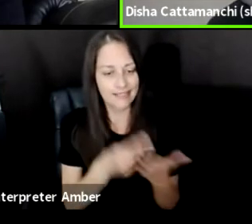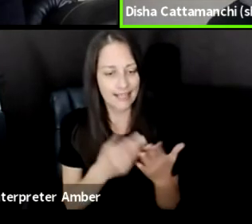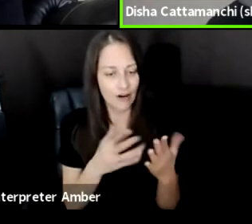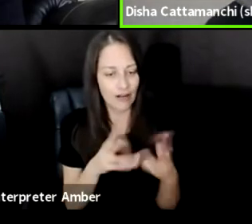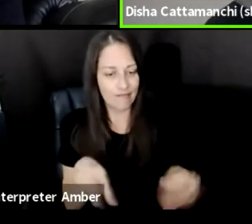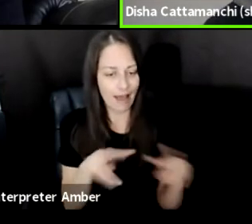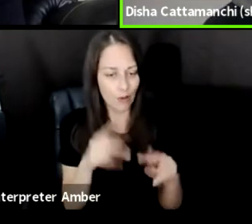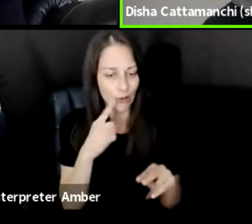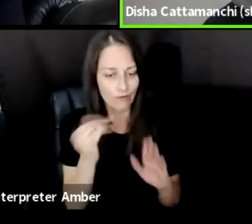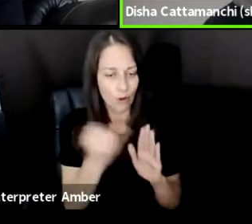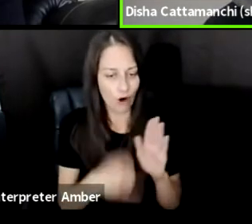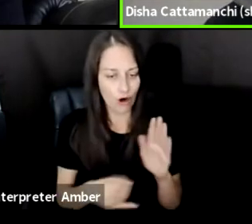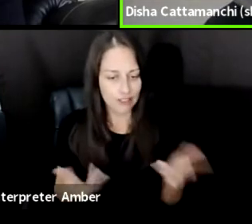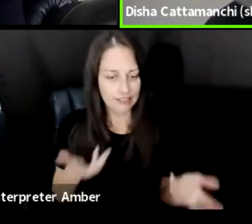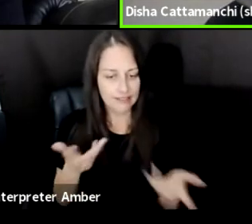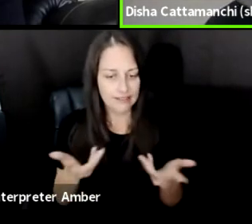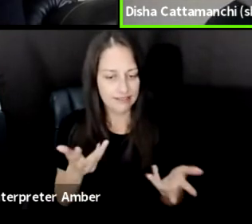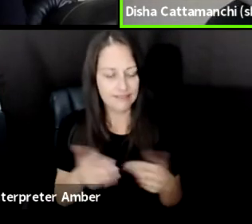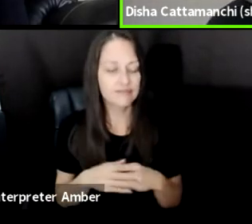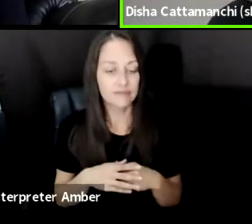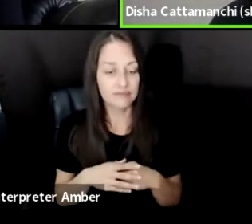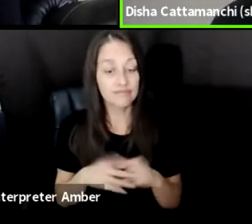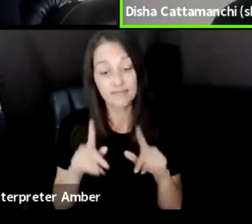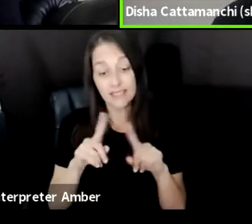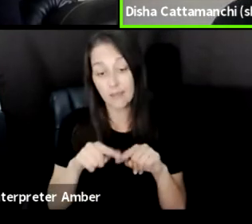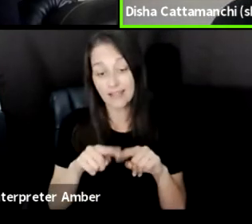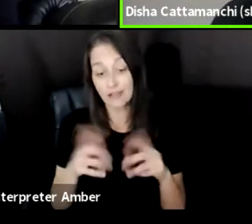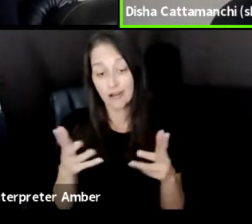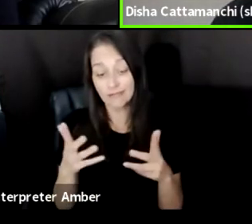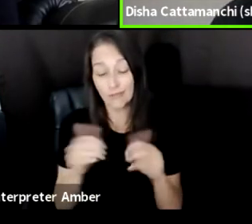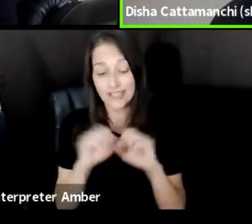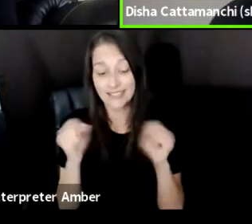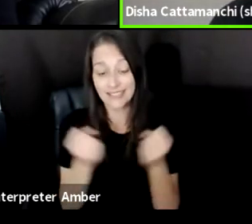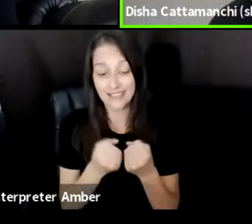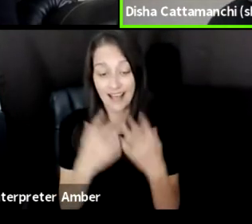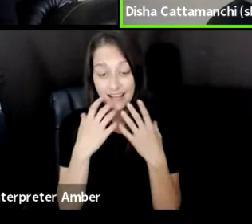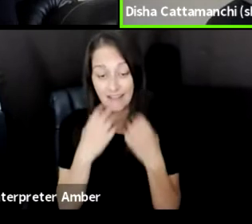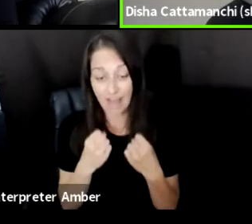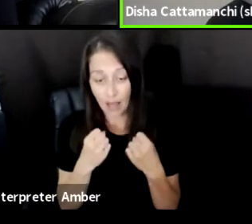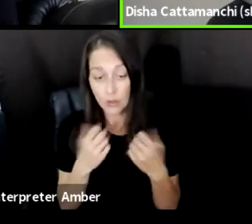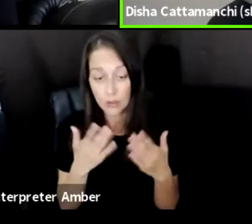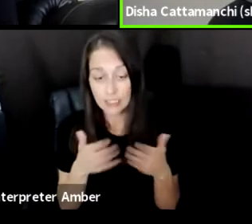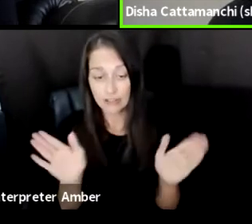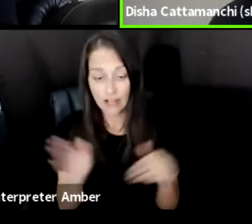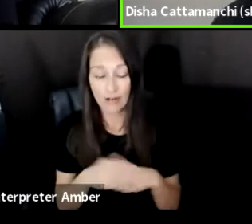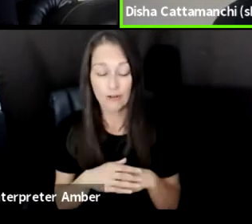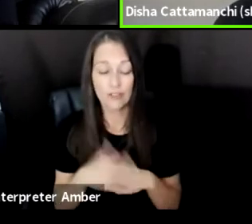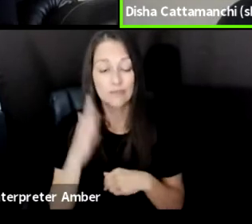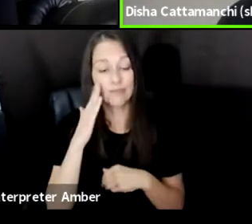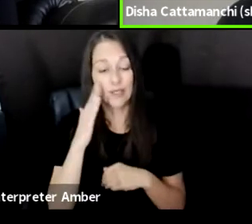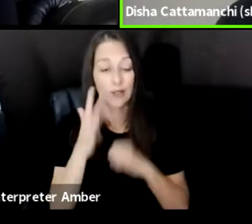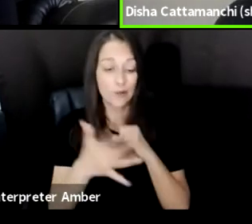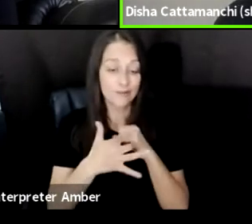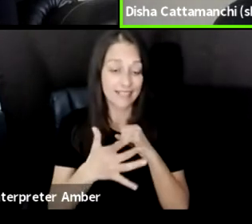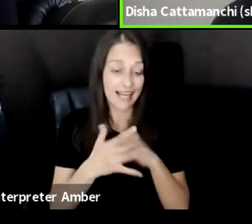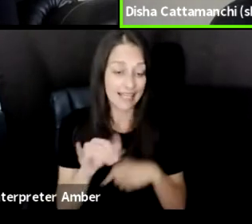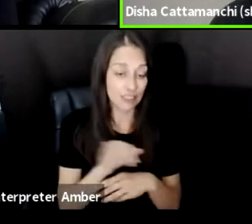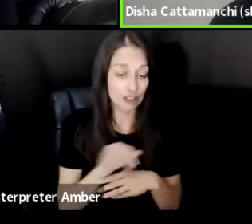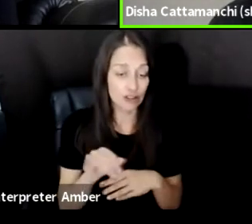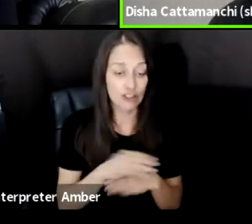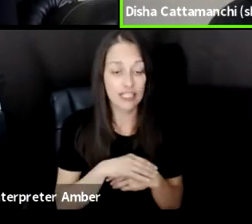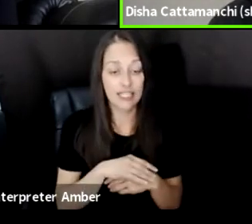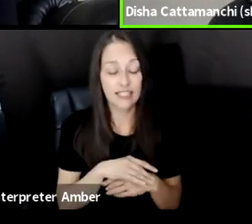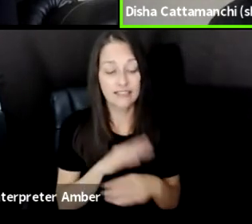also kind of depends on what society values in general, like the tech industry and things like that, and medicine, and it's like